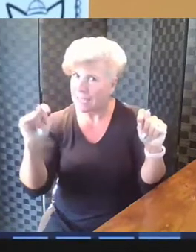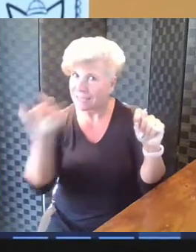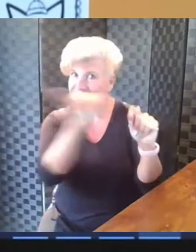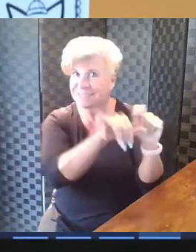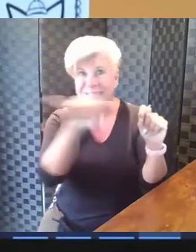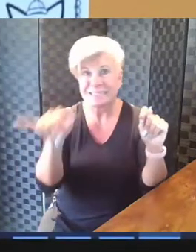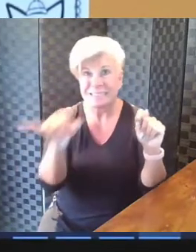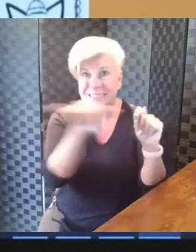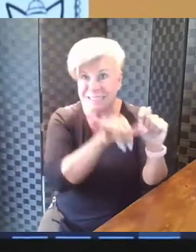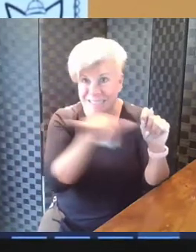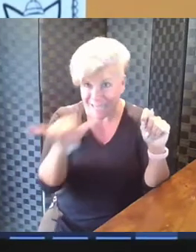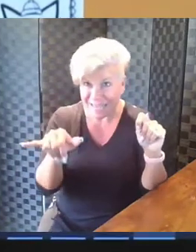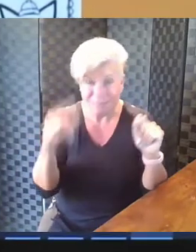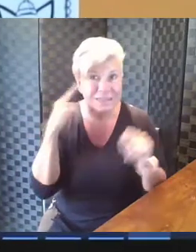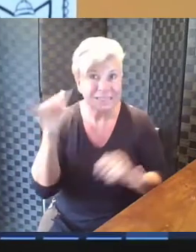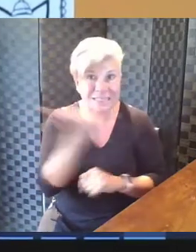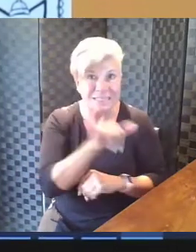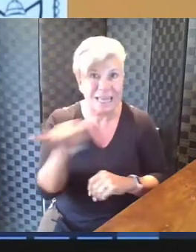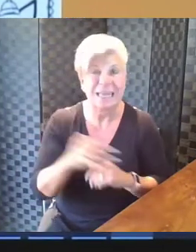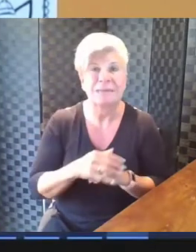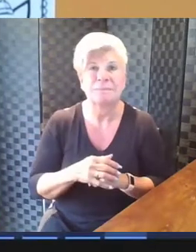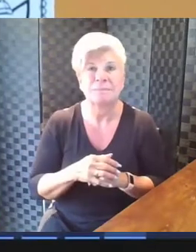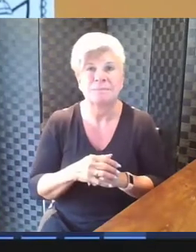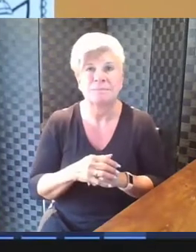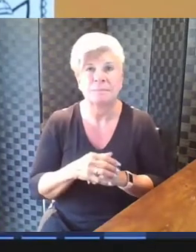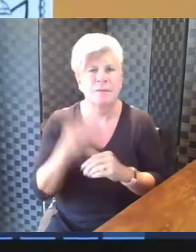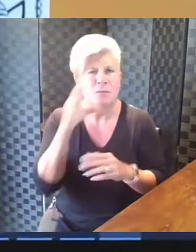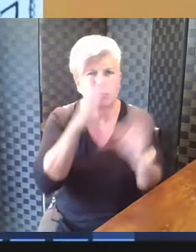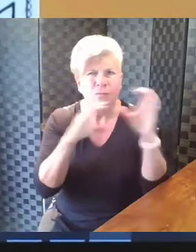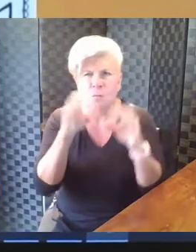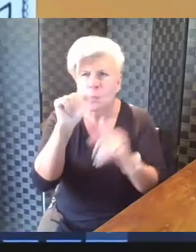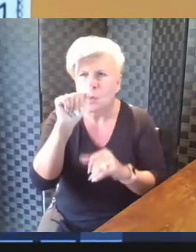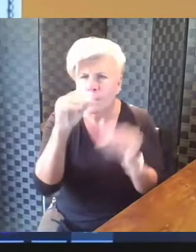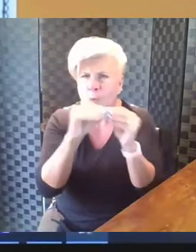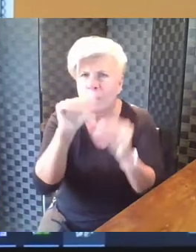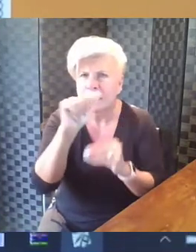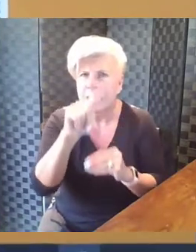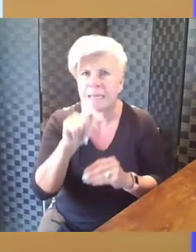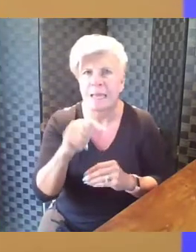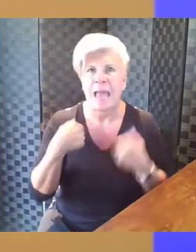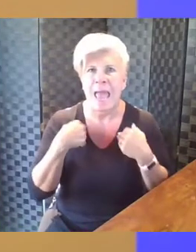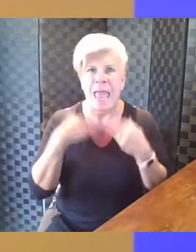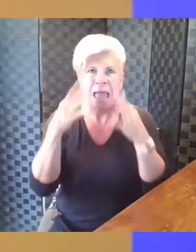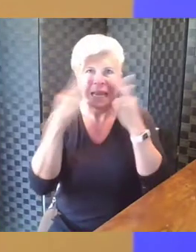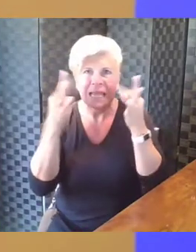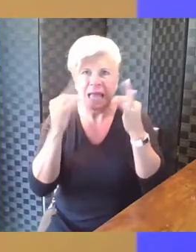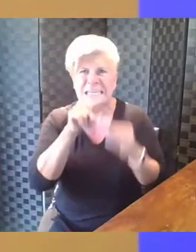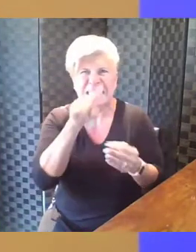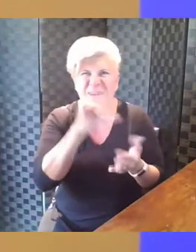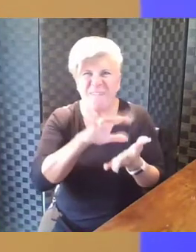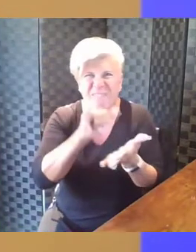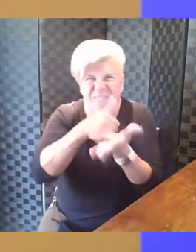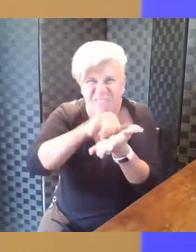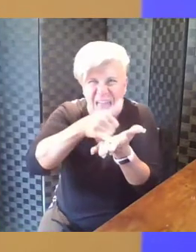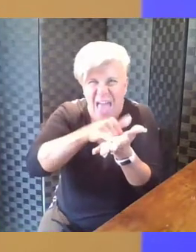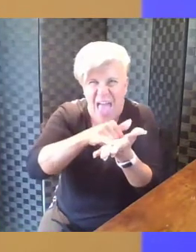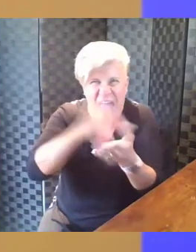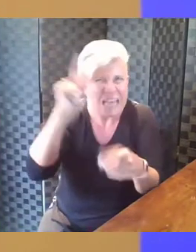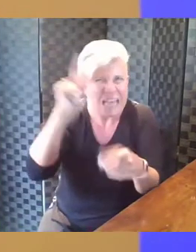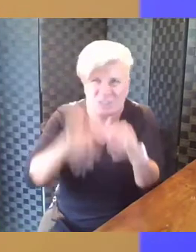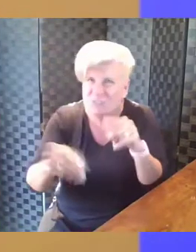they both end with at. Let's see if we can find some more at words. I had a cat who was so fat, he